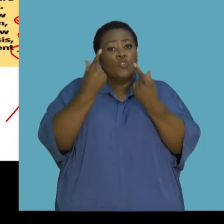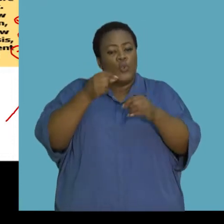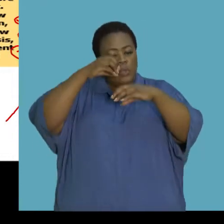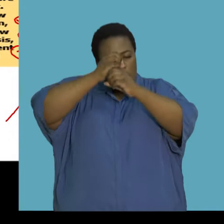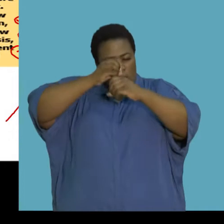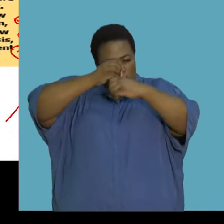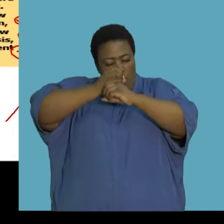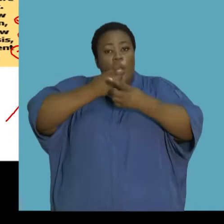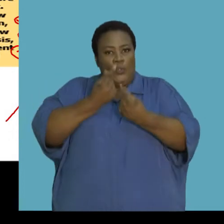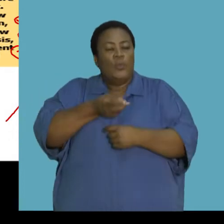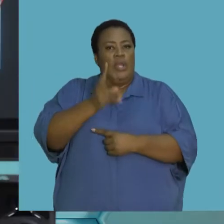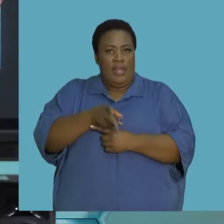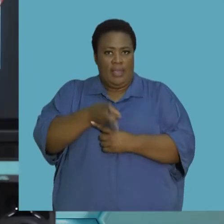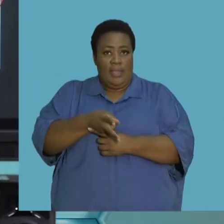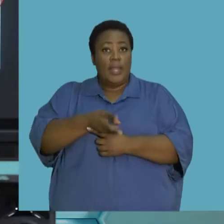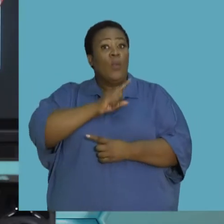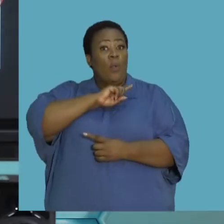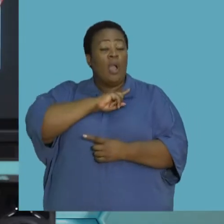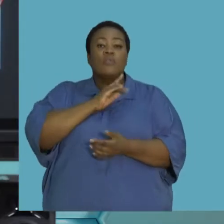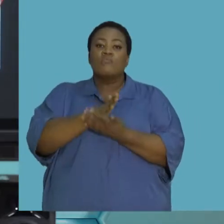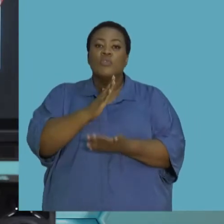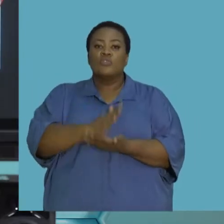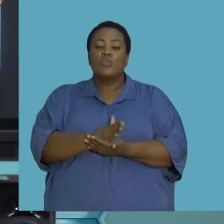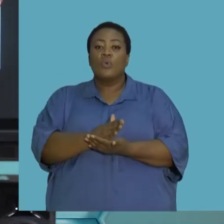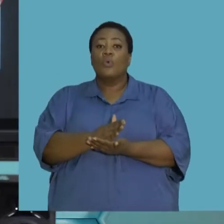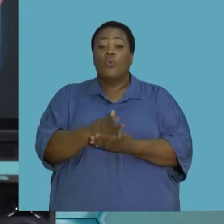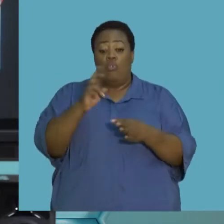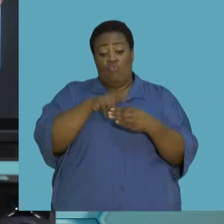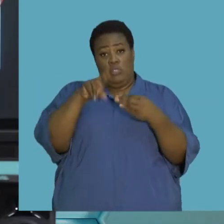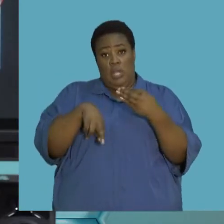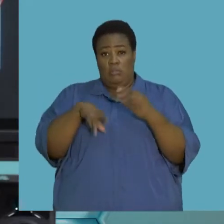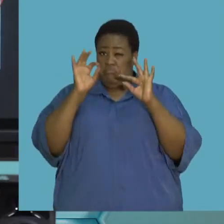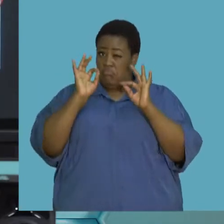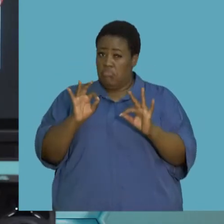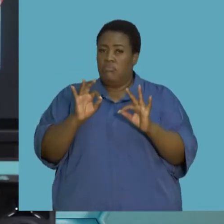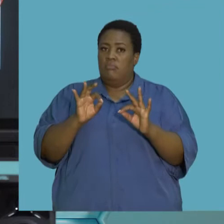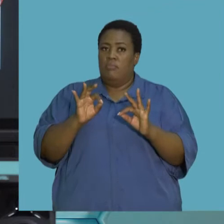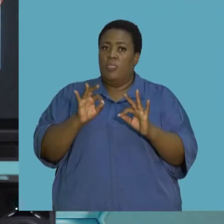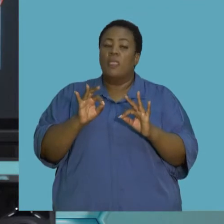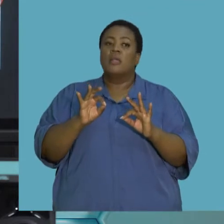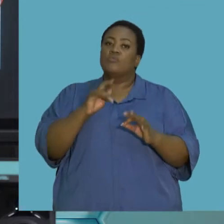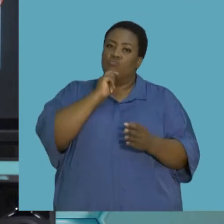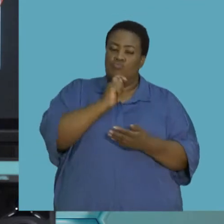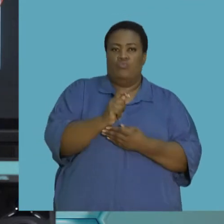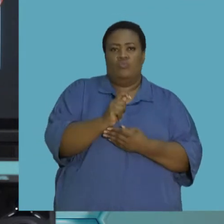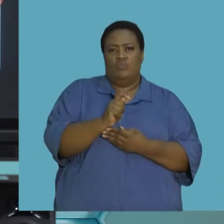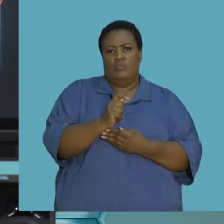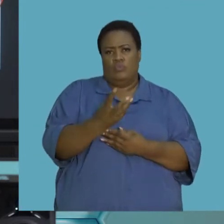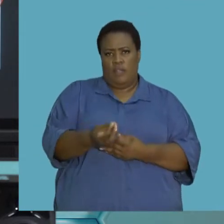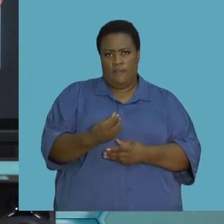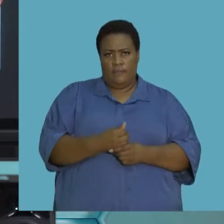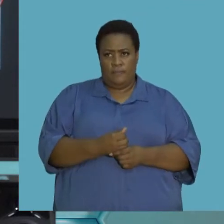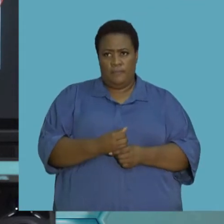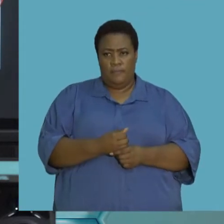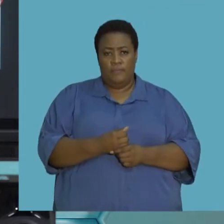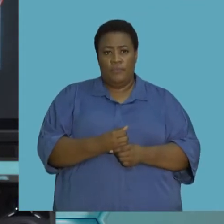the experiment again. And that's essentially done to ensure that we produce now results that are more reliable and we have more